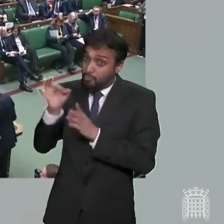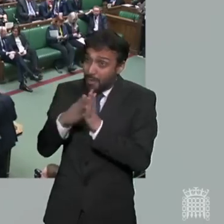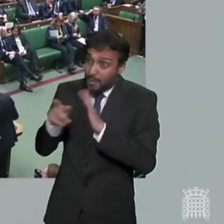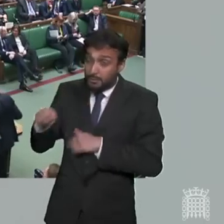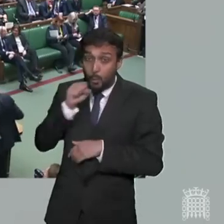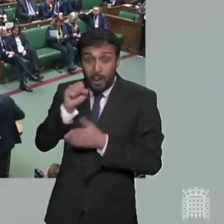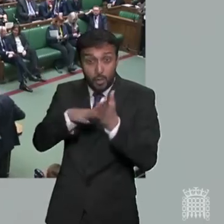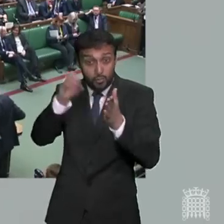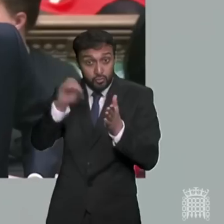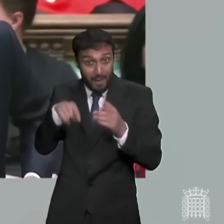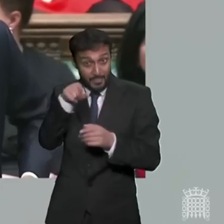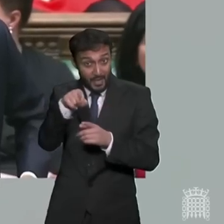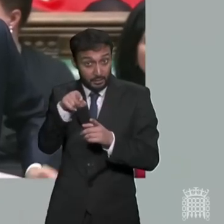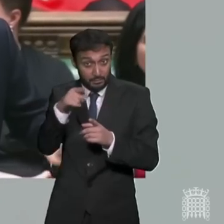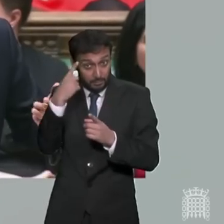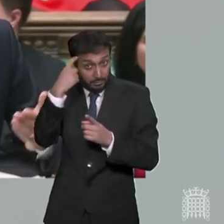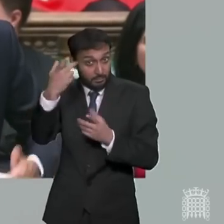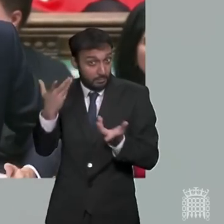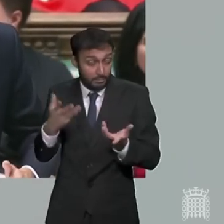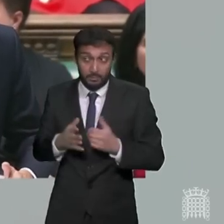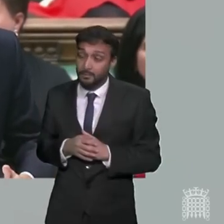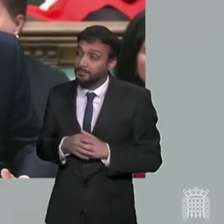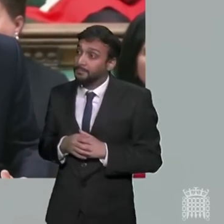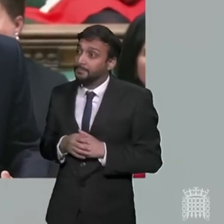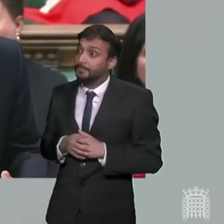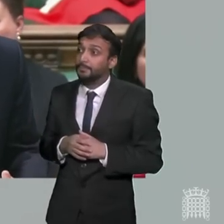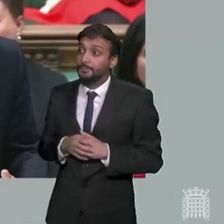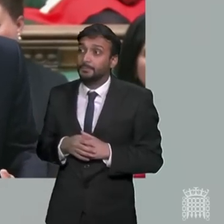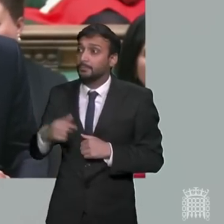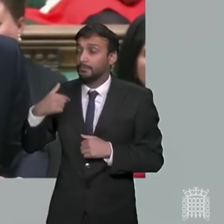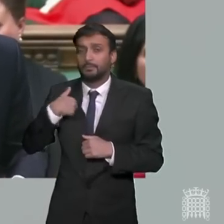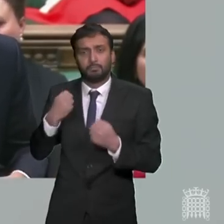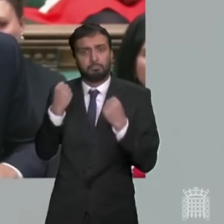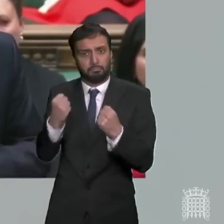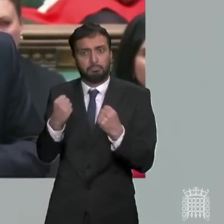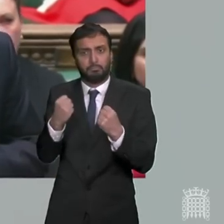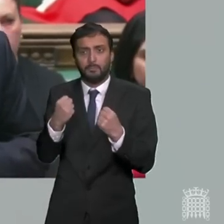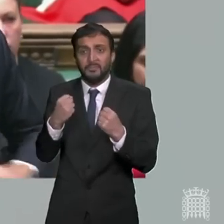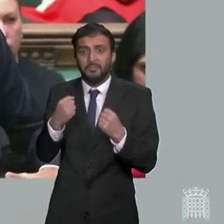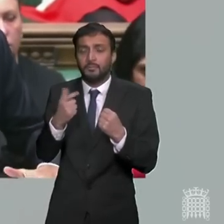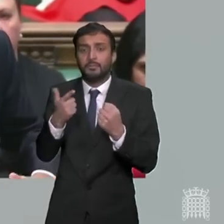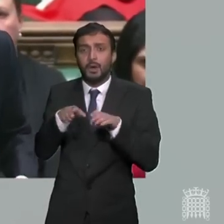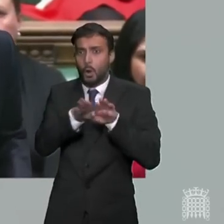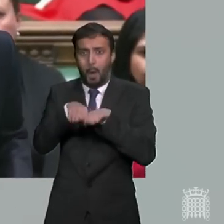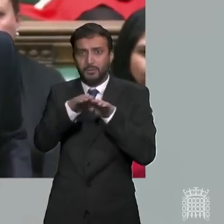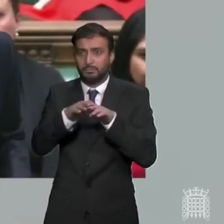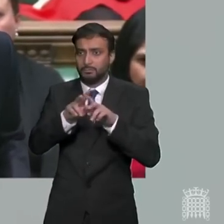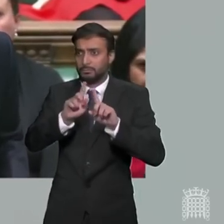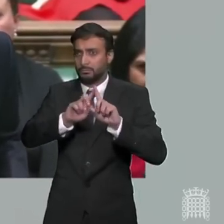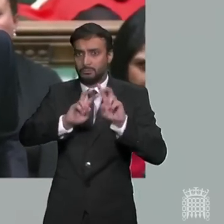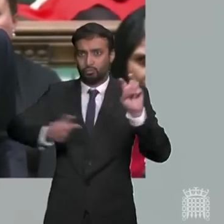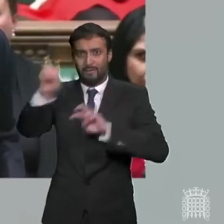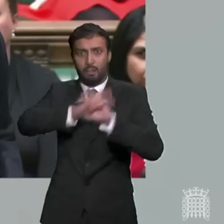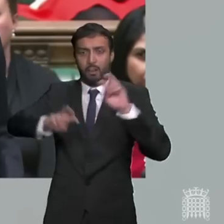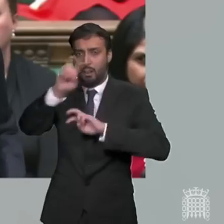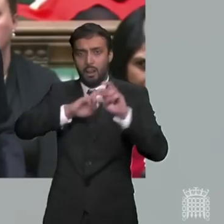Mr. Speaker, I can give the Honourable Lady my assurance that we remain very committed to the common travel area and indeed do not want to see any checks on the island of